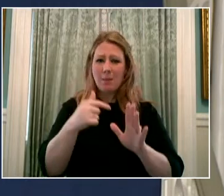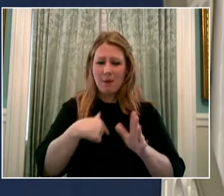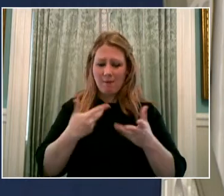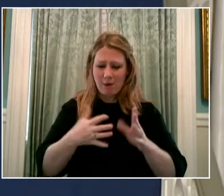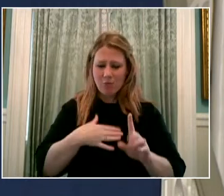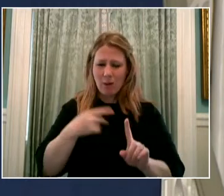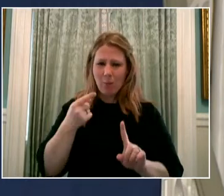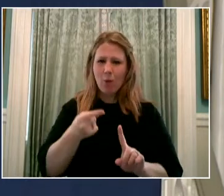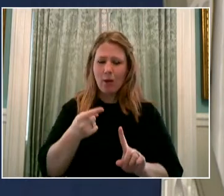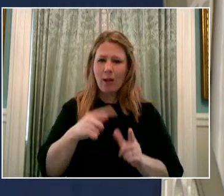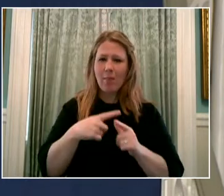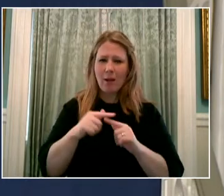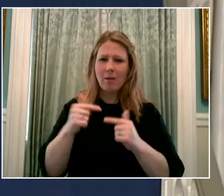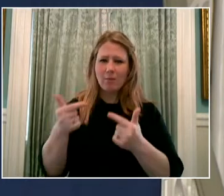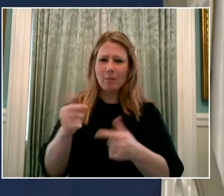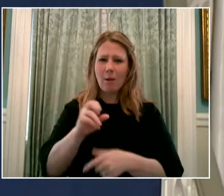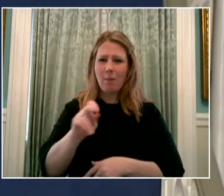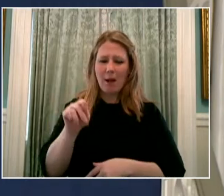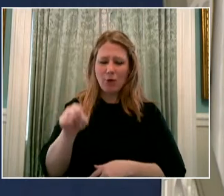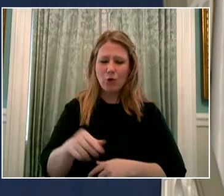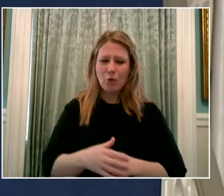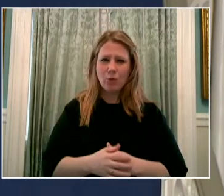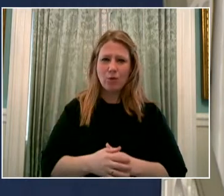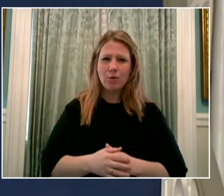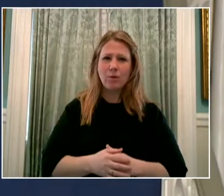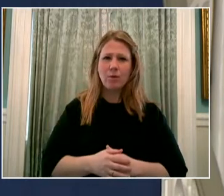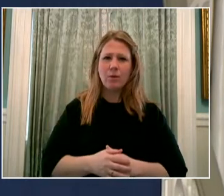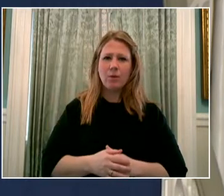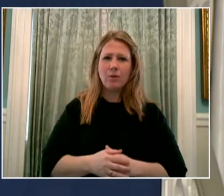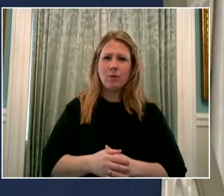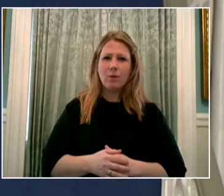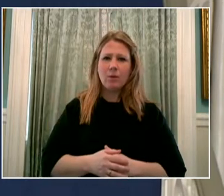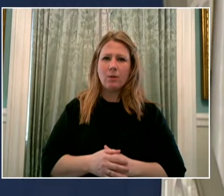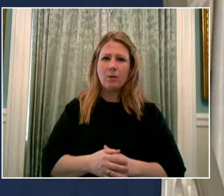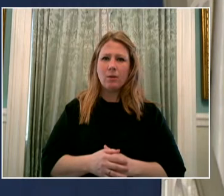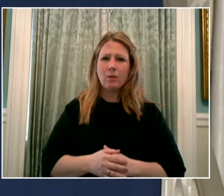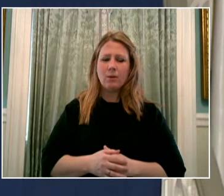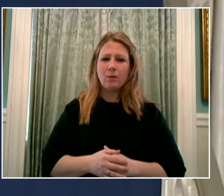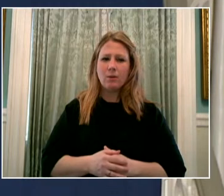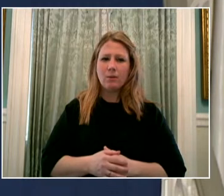Then, you could respond.